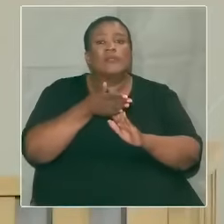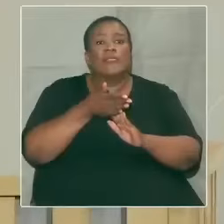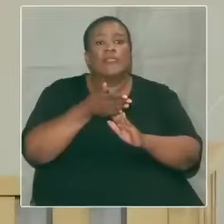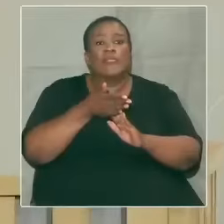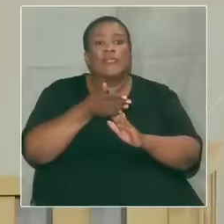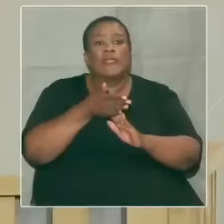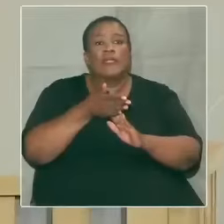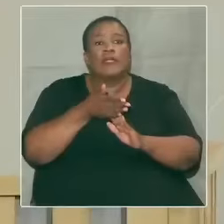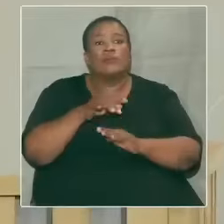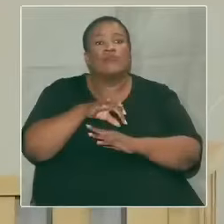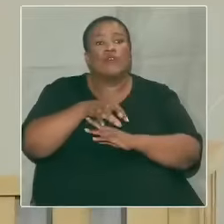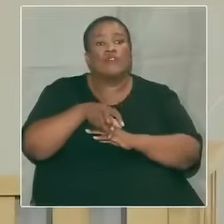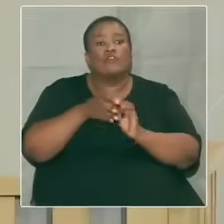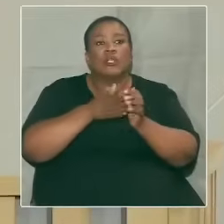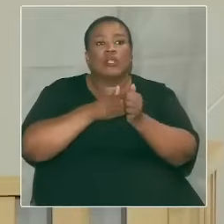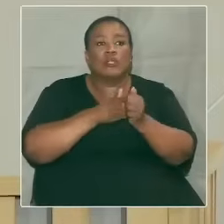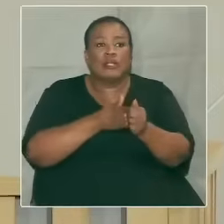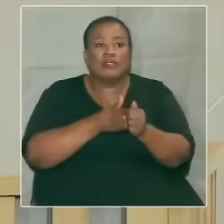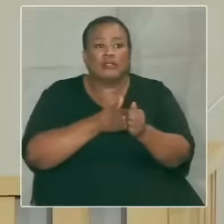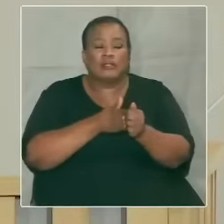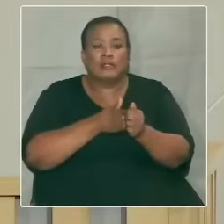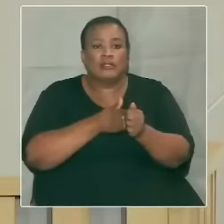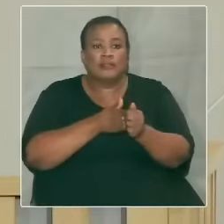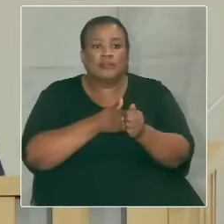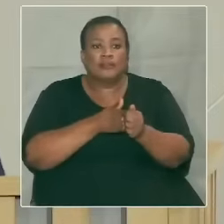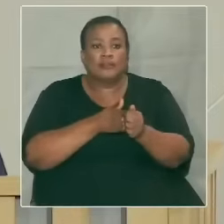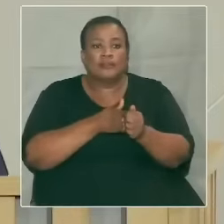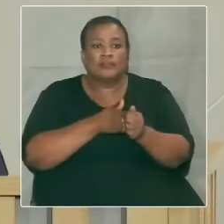provincially driven. So